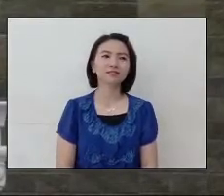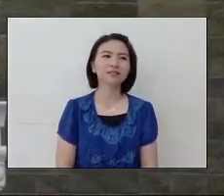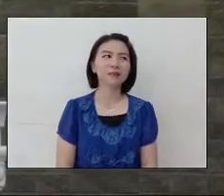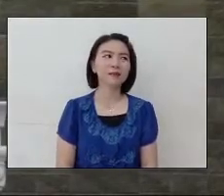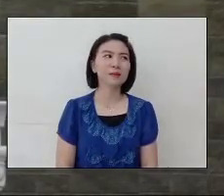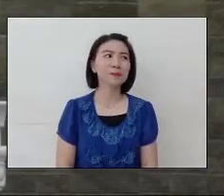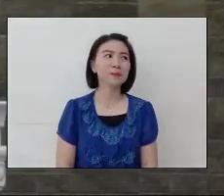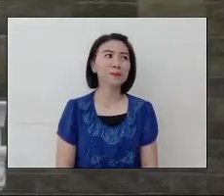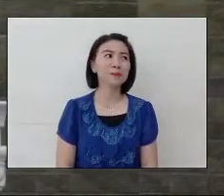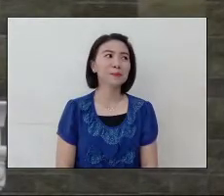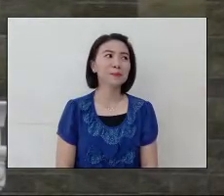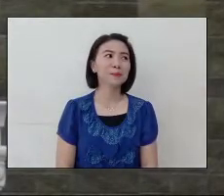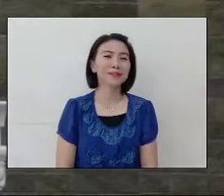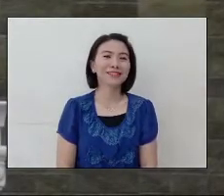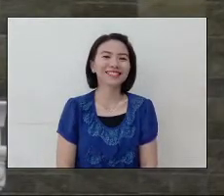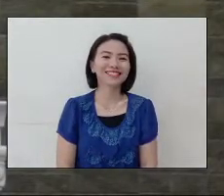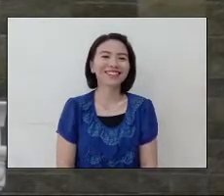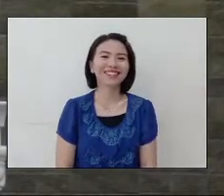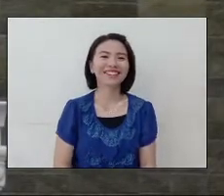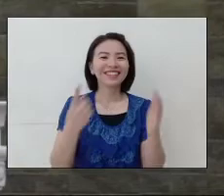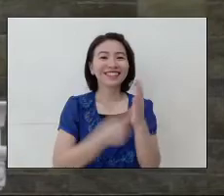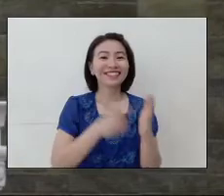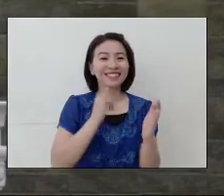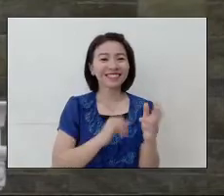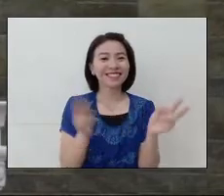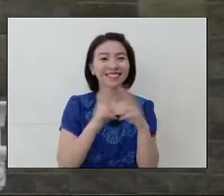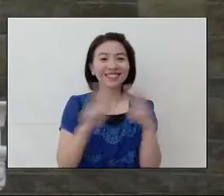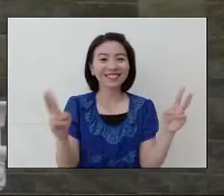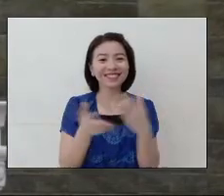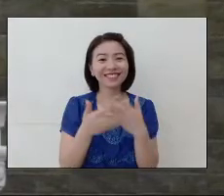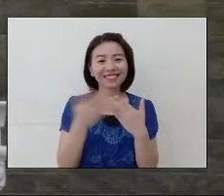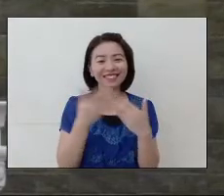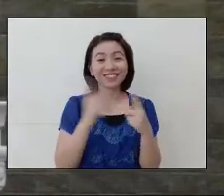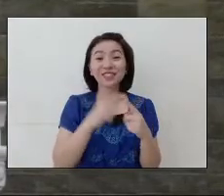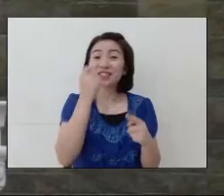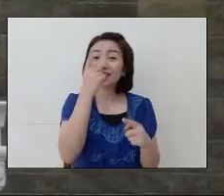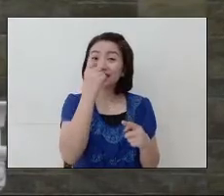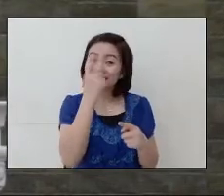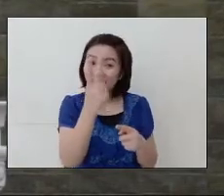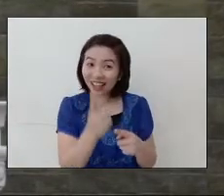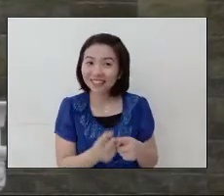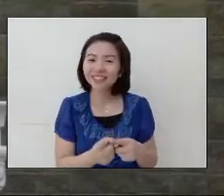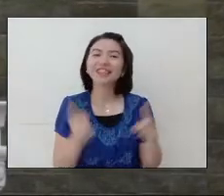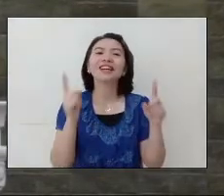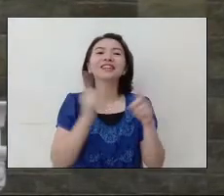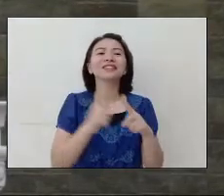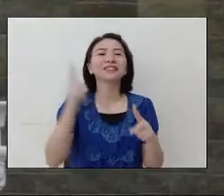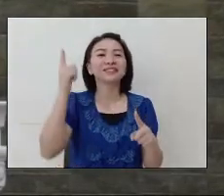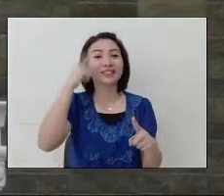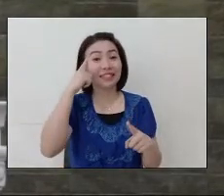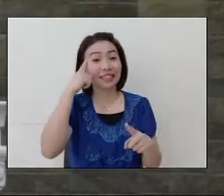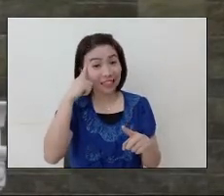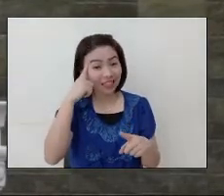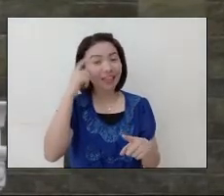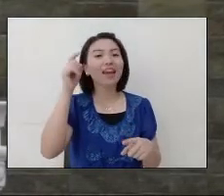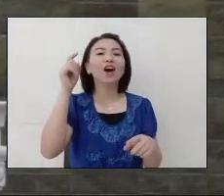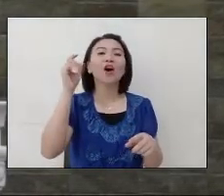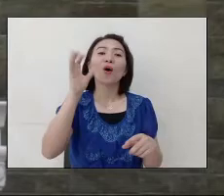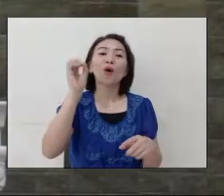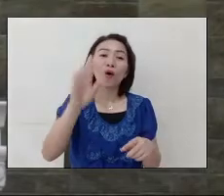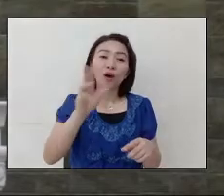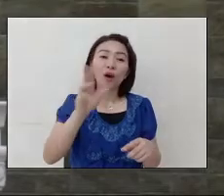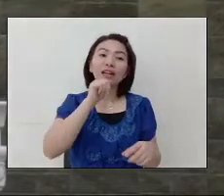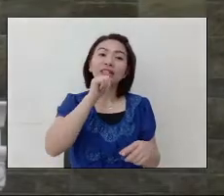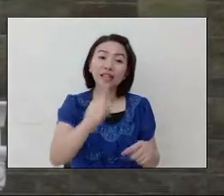See? Now listen to me now. This is very simple, brethren. To think or not to think. To excel or not to